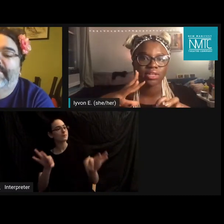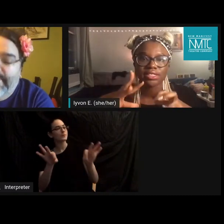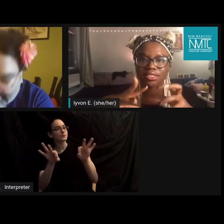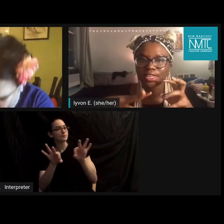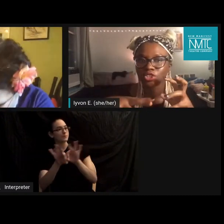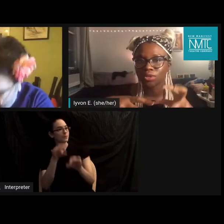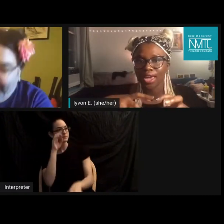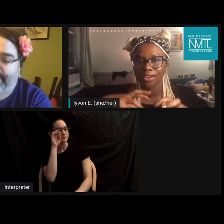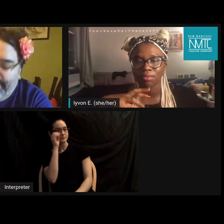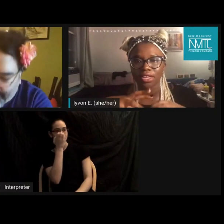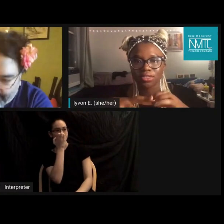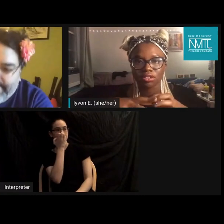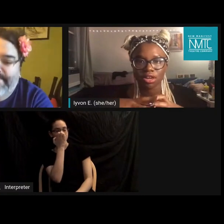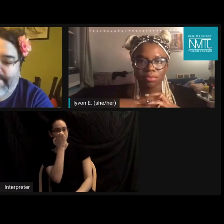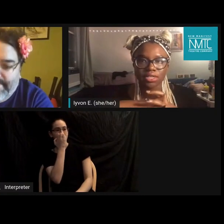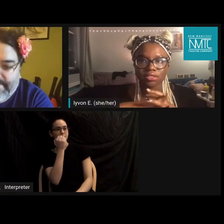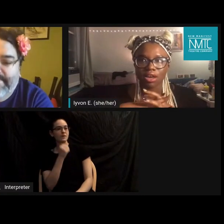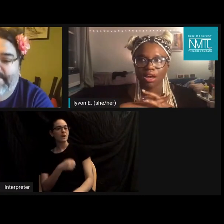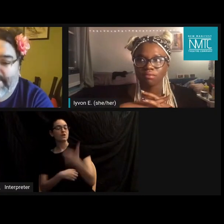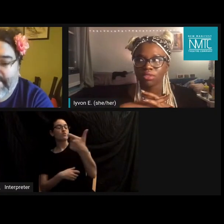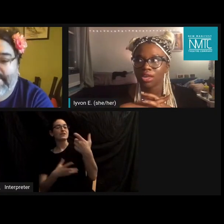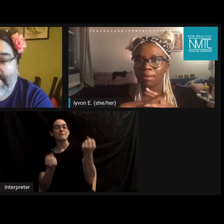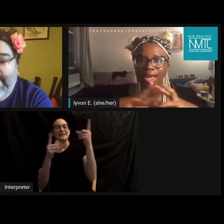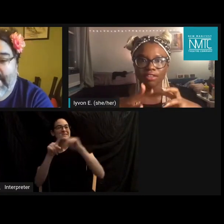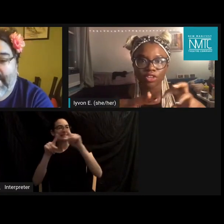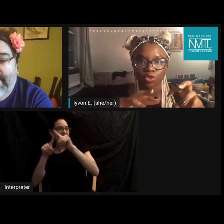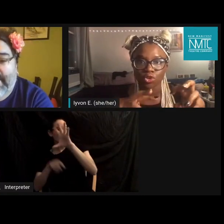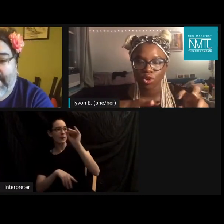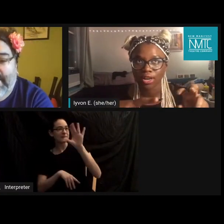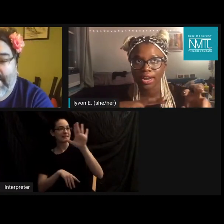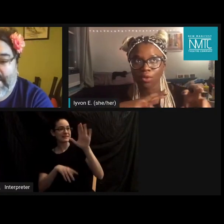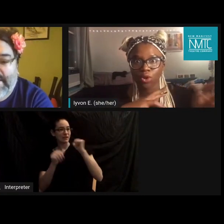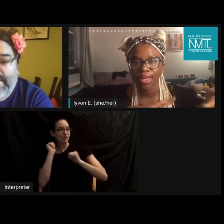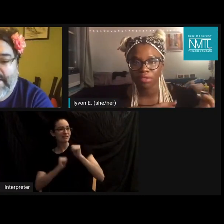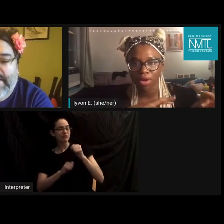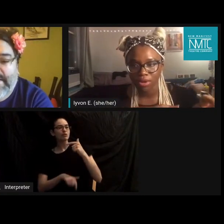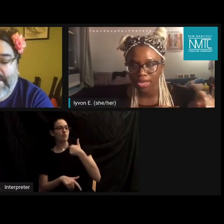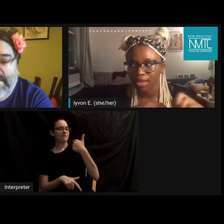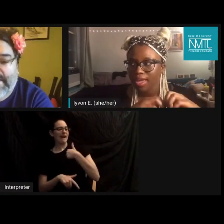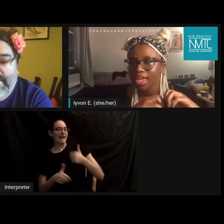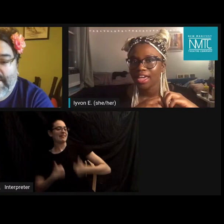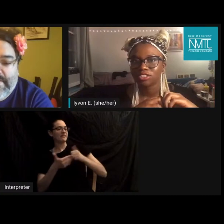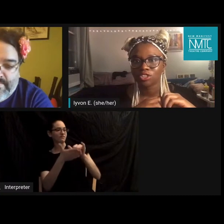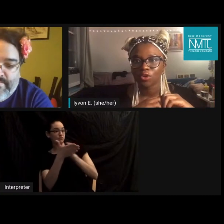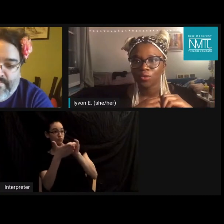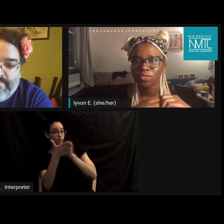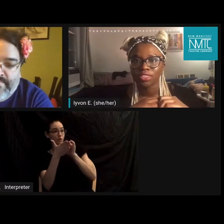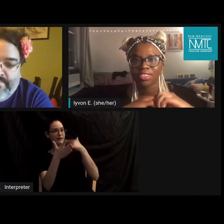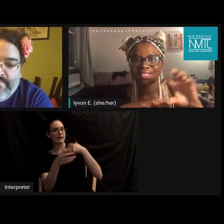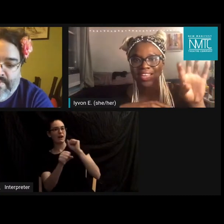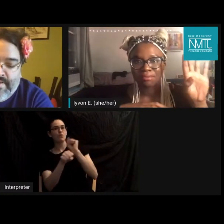many places as you can in many theater companies. I mean, I live in New York and I work at the Public. And